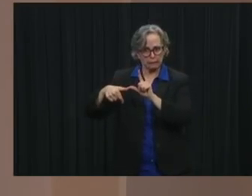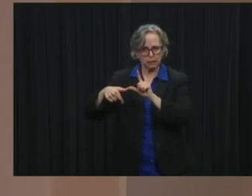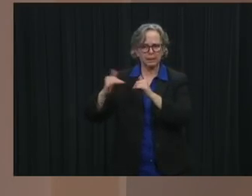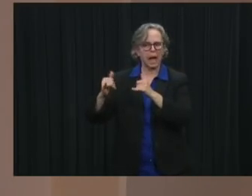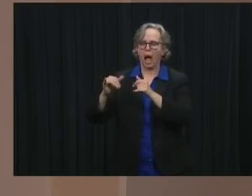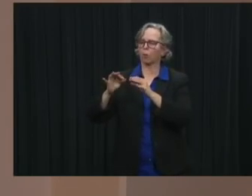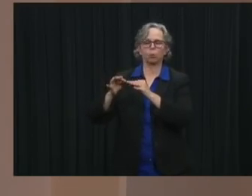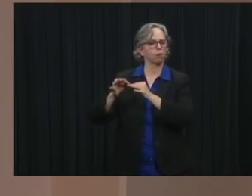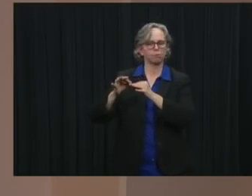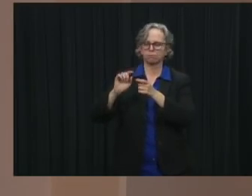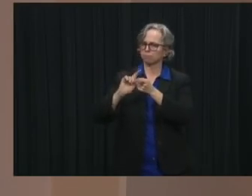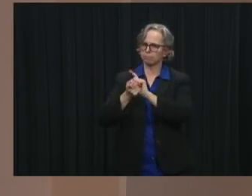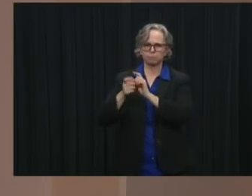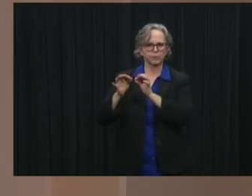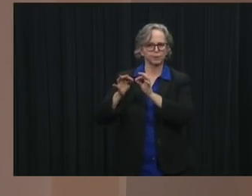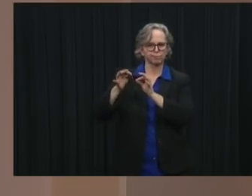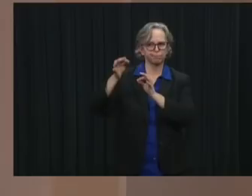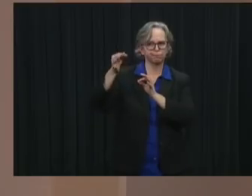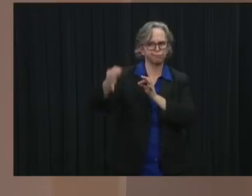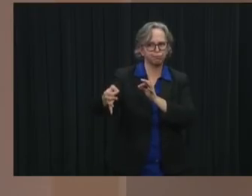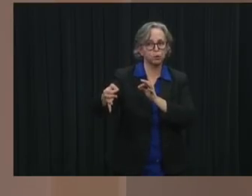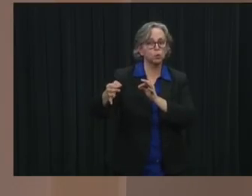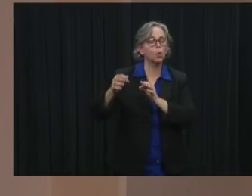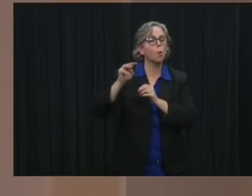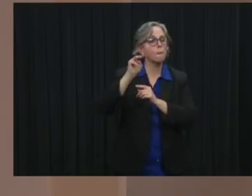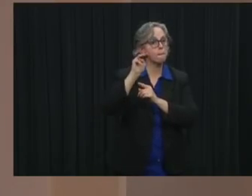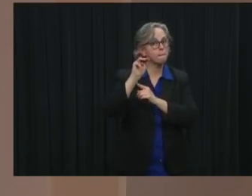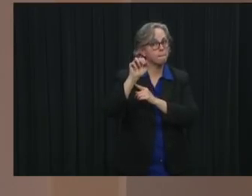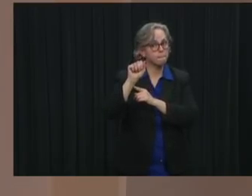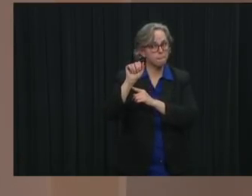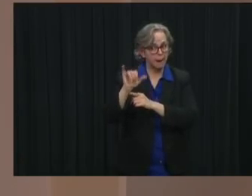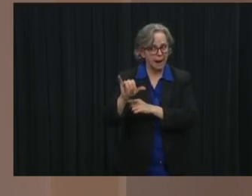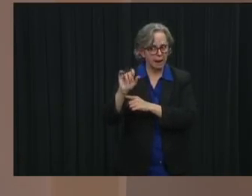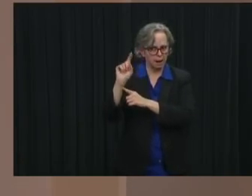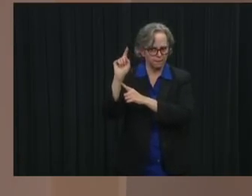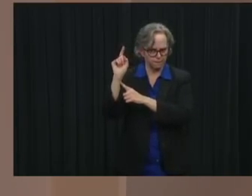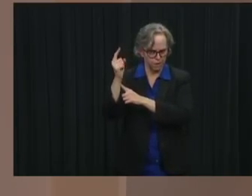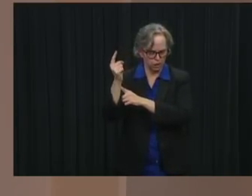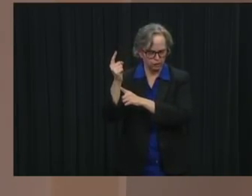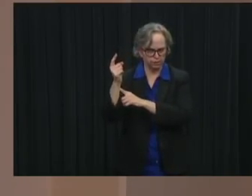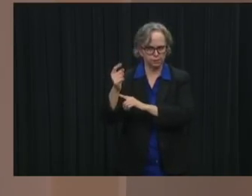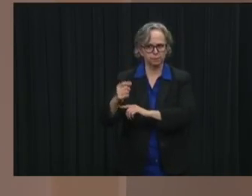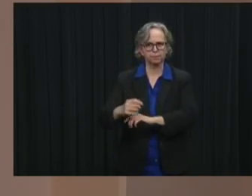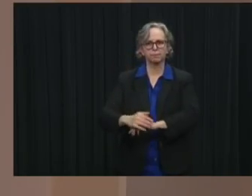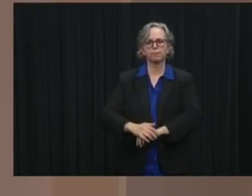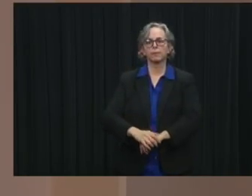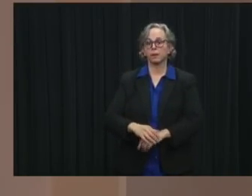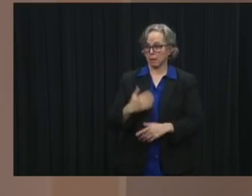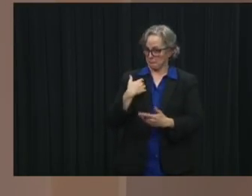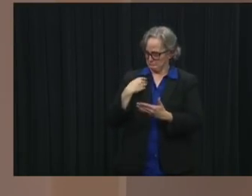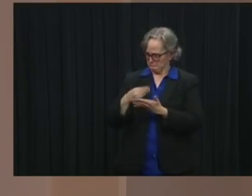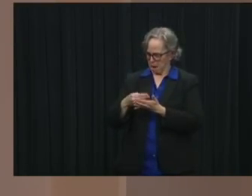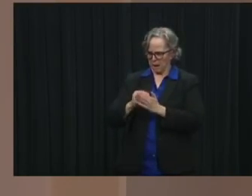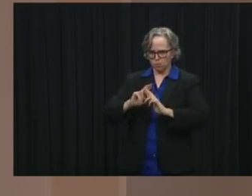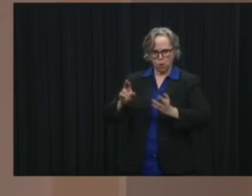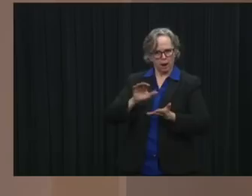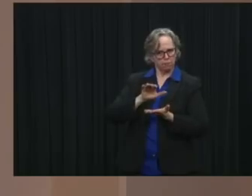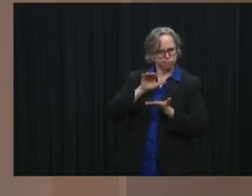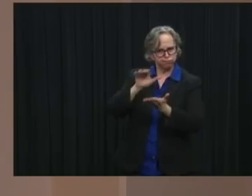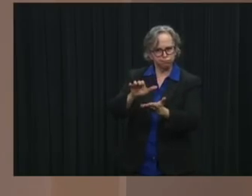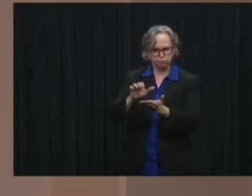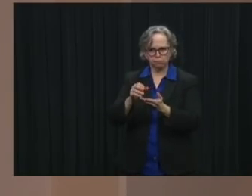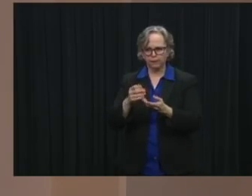Ohioans have access to that funding to provide them energy, heating assistance. That's also